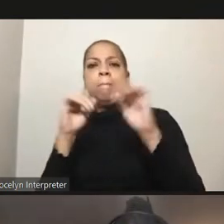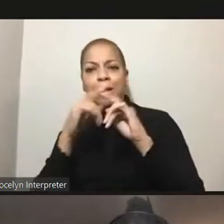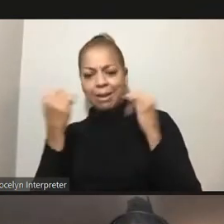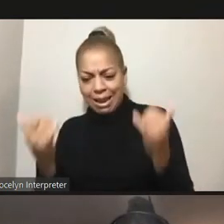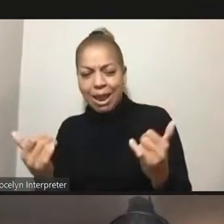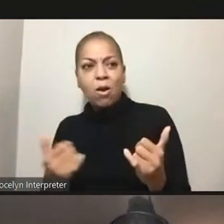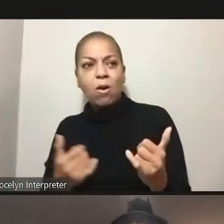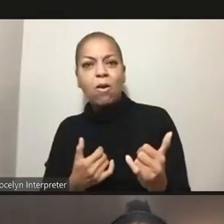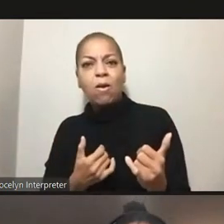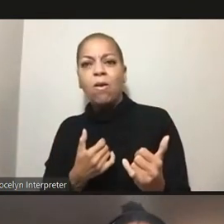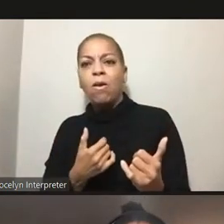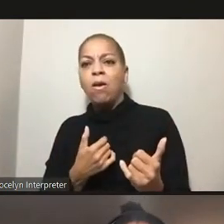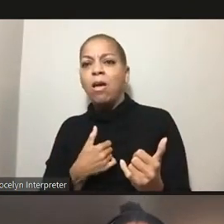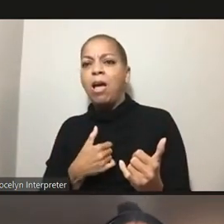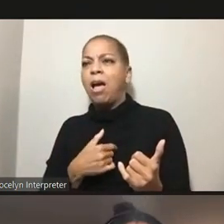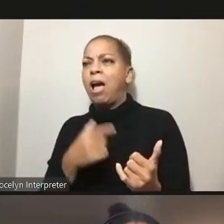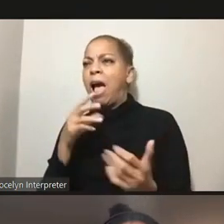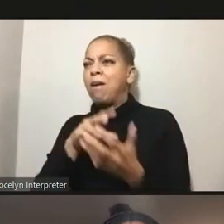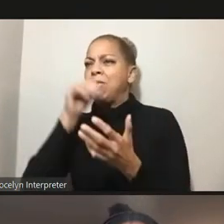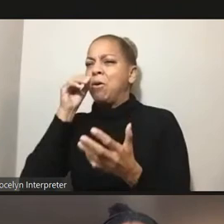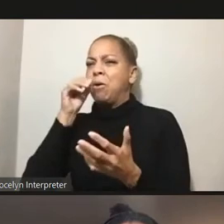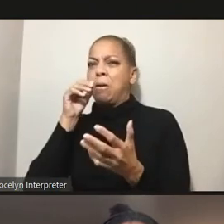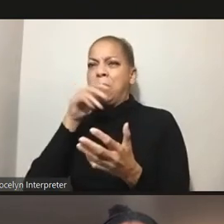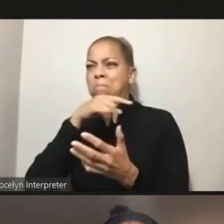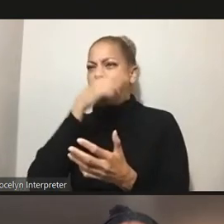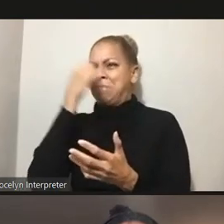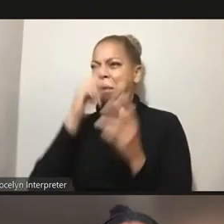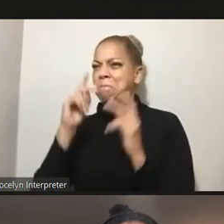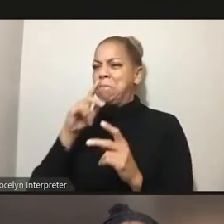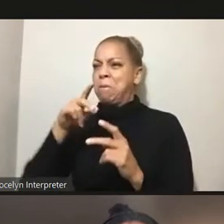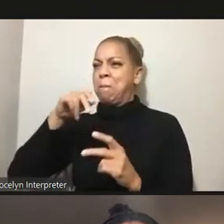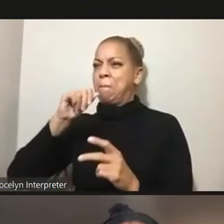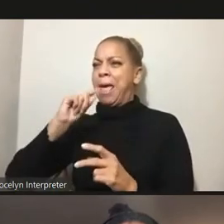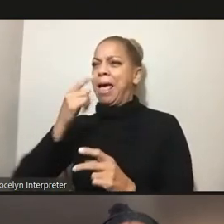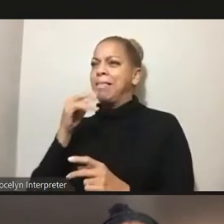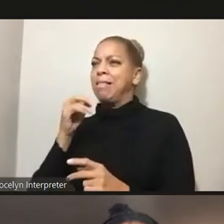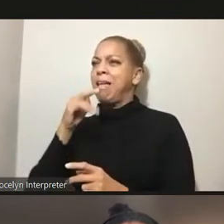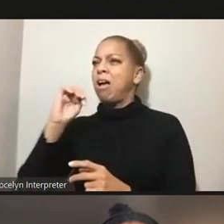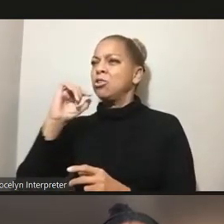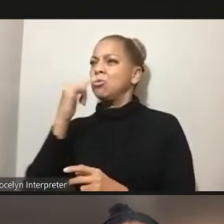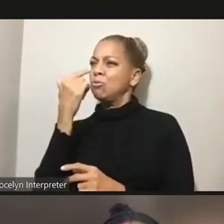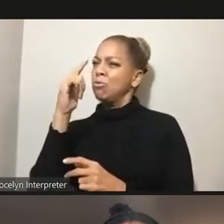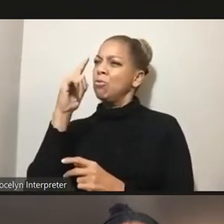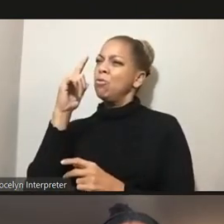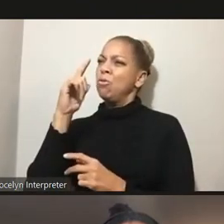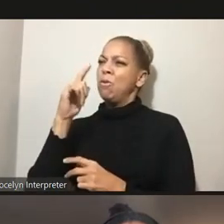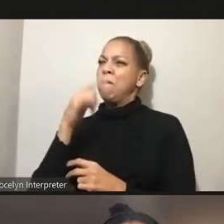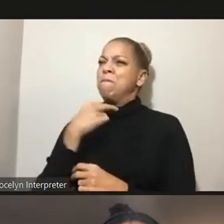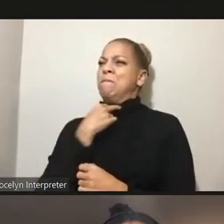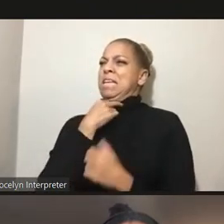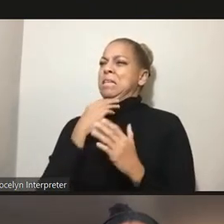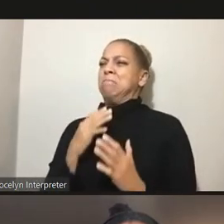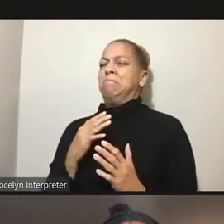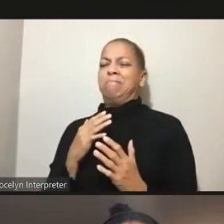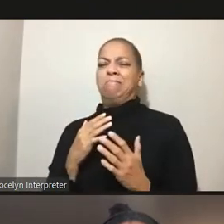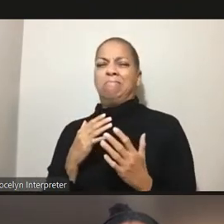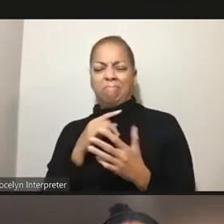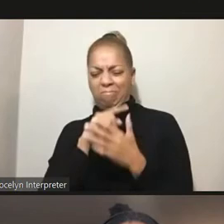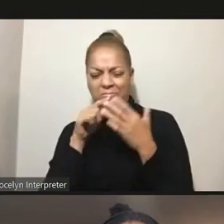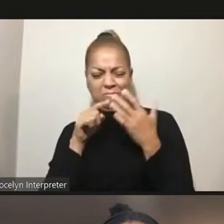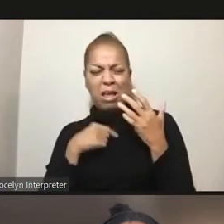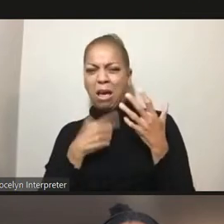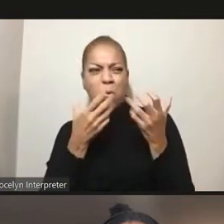people are pathological and they're traumatized and they're victims and they're all this other sort of stuff. And I'm like, you know, I don't want to be